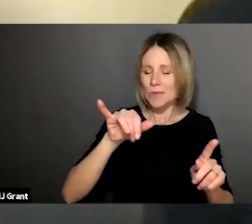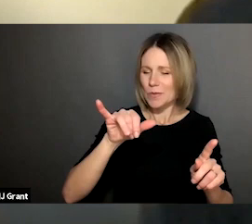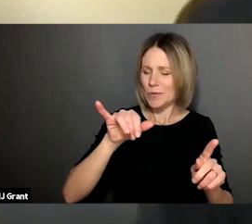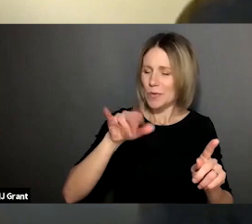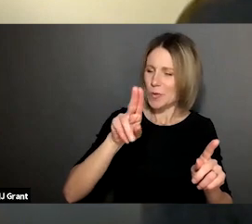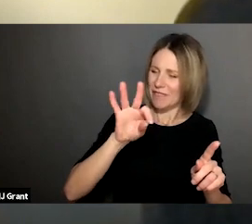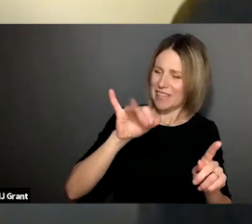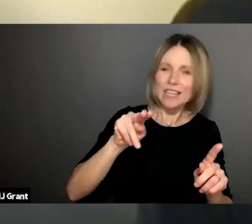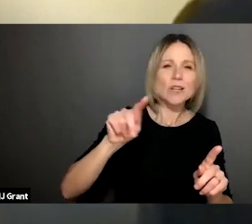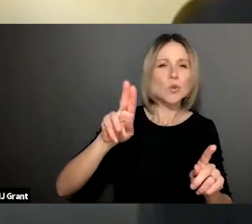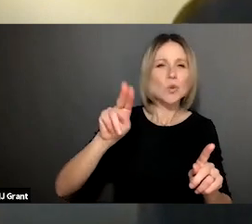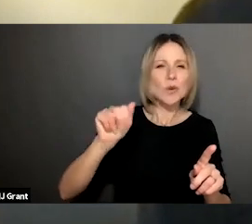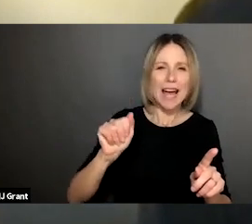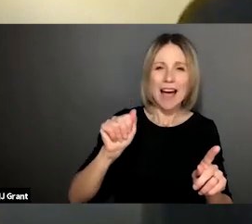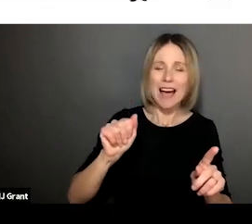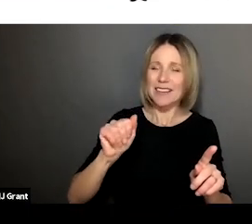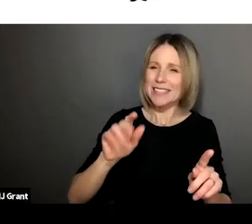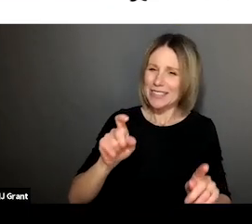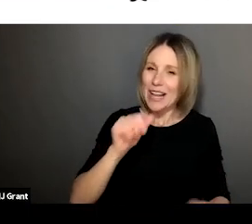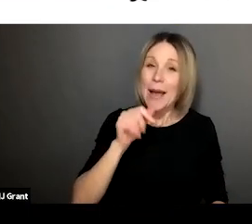yourself, I think you get to keep it.